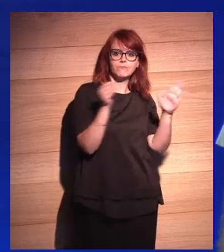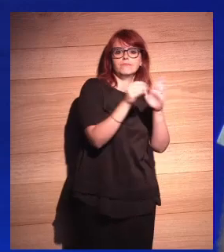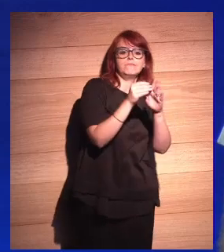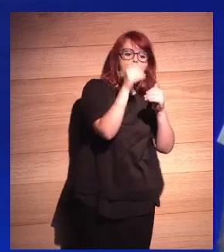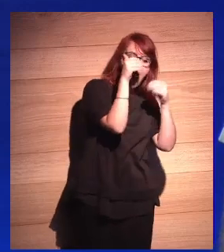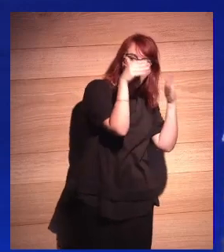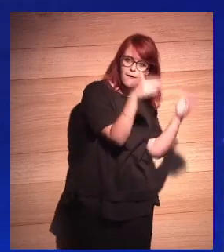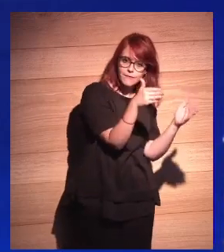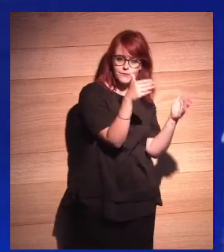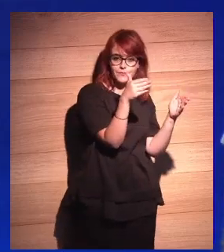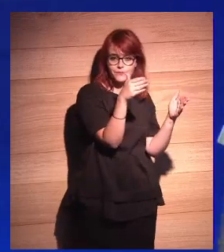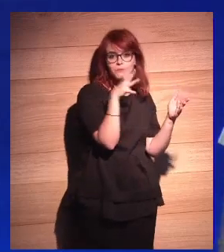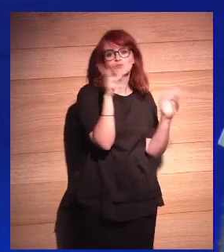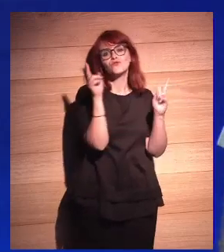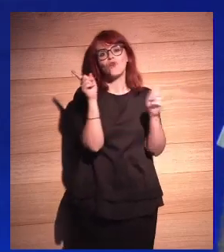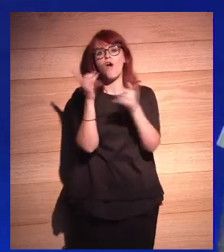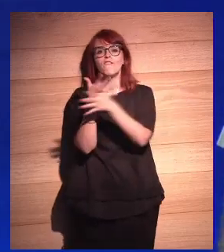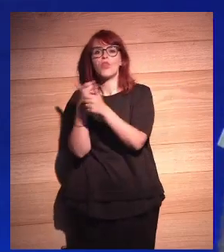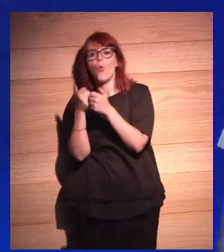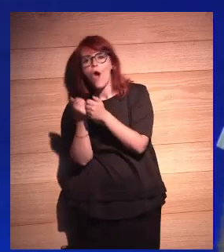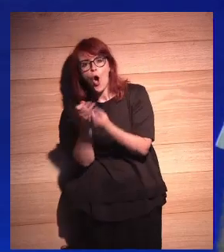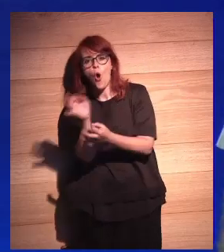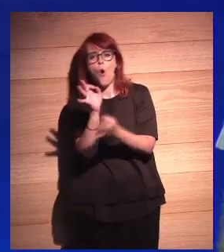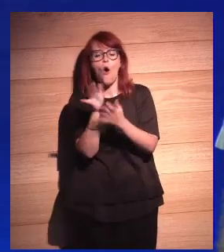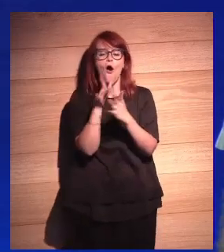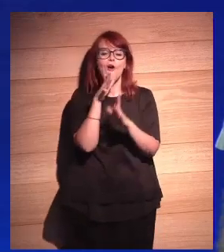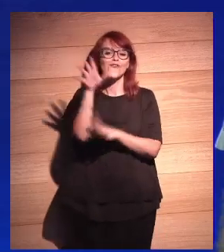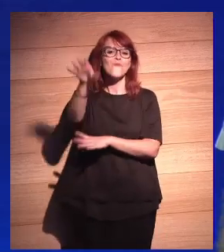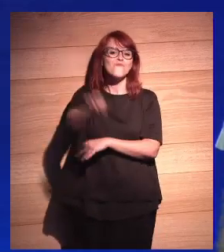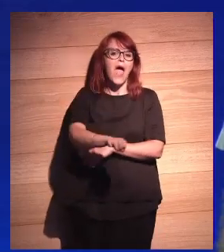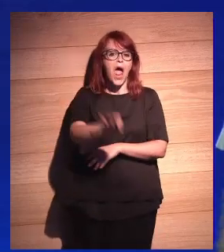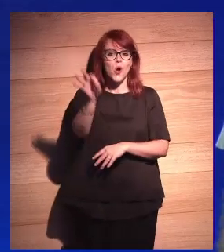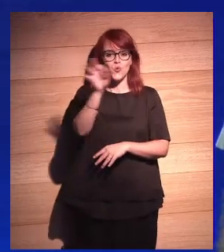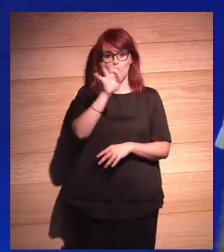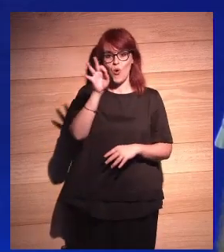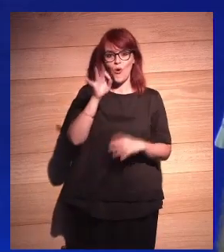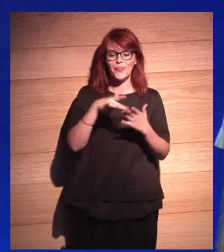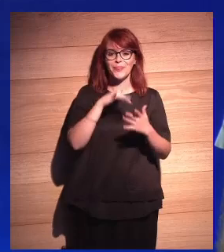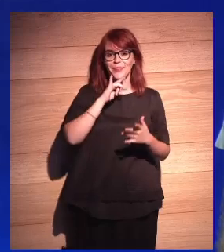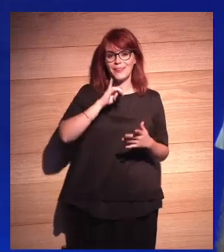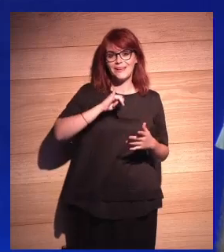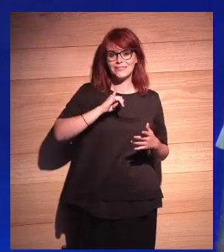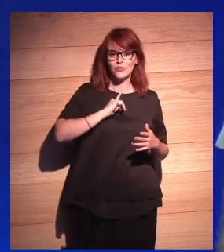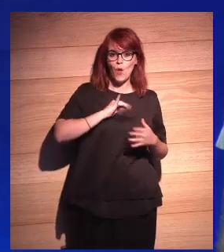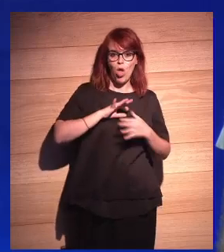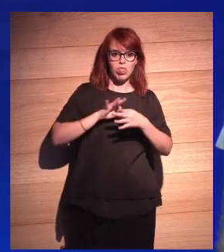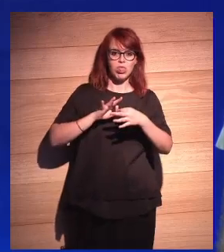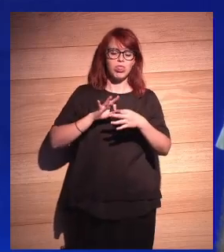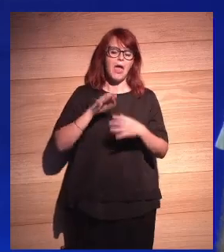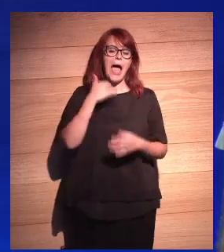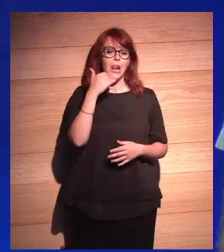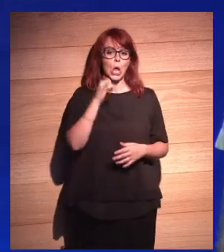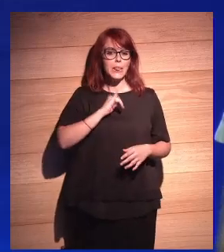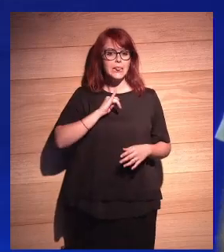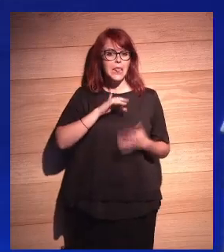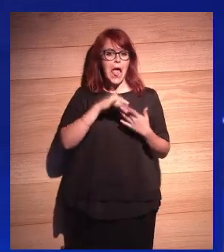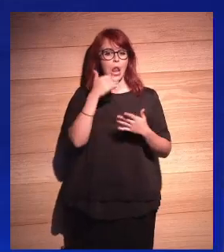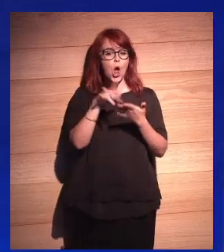the spot within technology for other topics that go beyond video games or shopping experiences